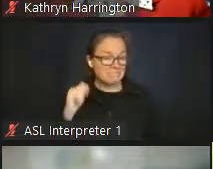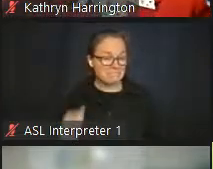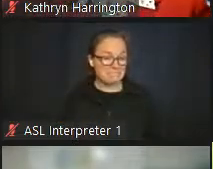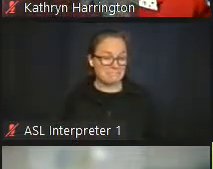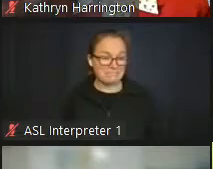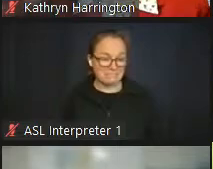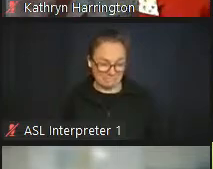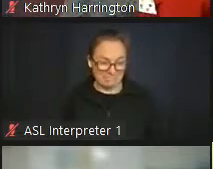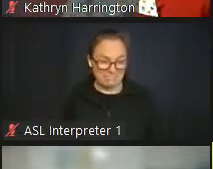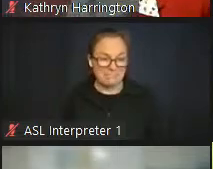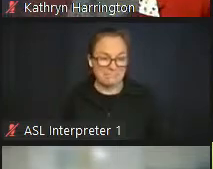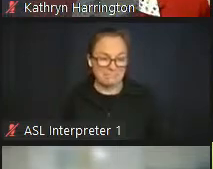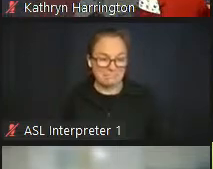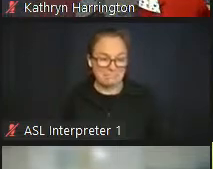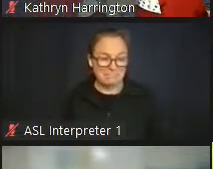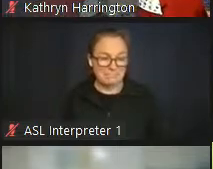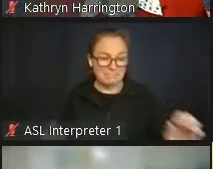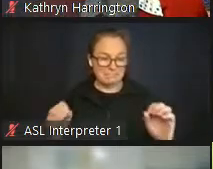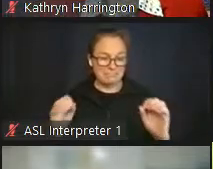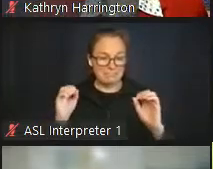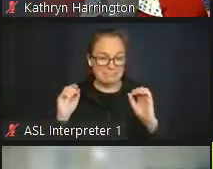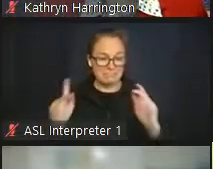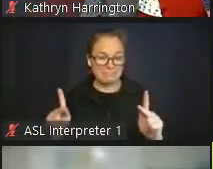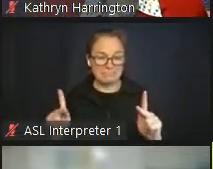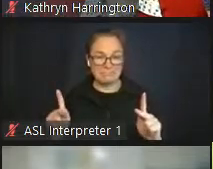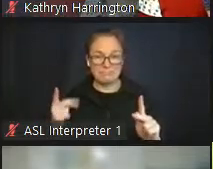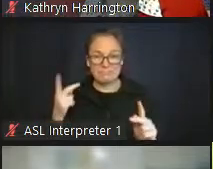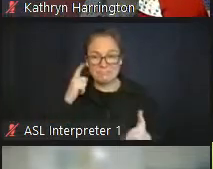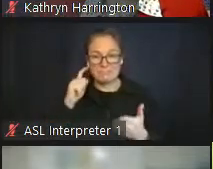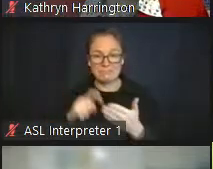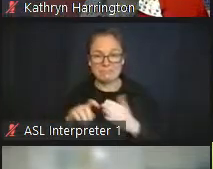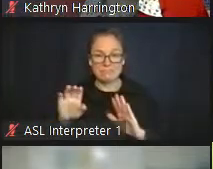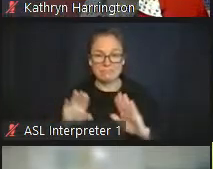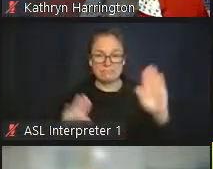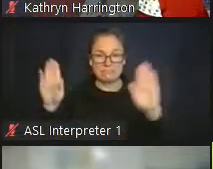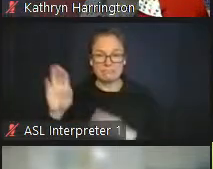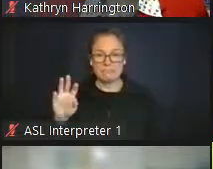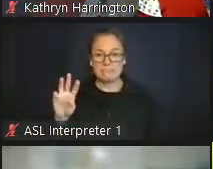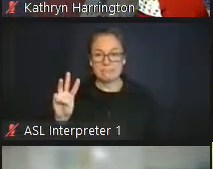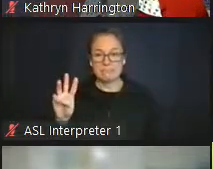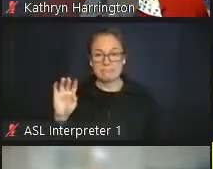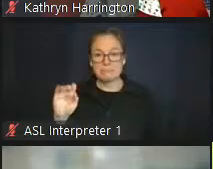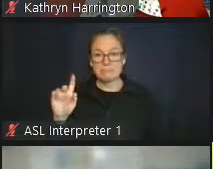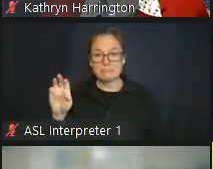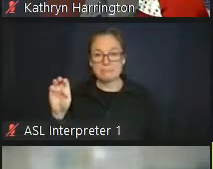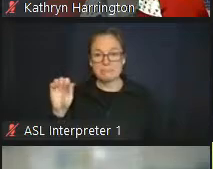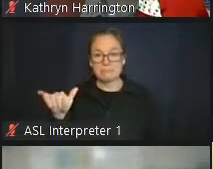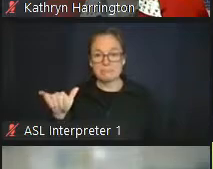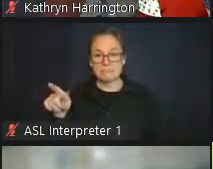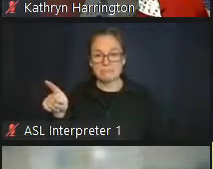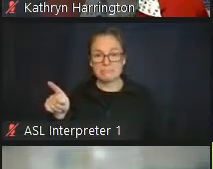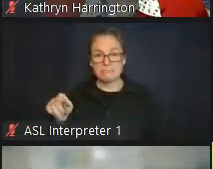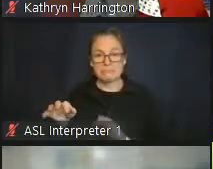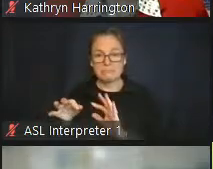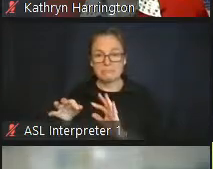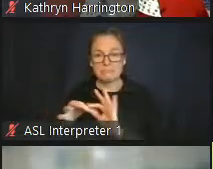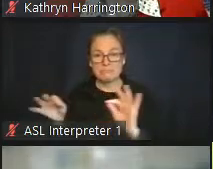Okay. So I see hands up by Jerry Willie. Do you want to comment?